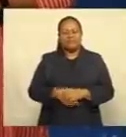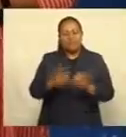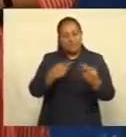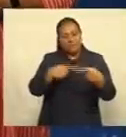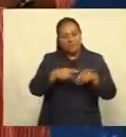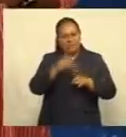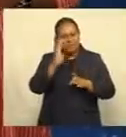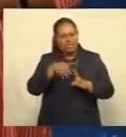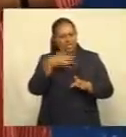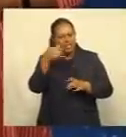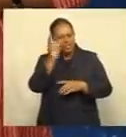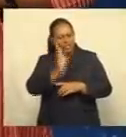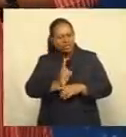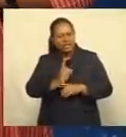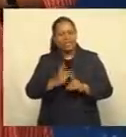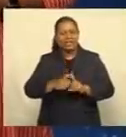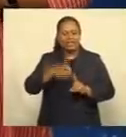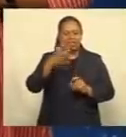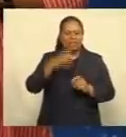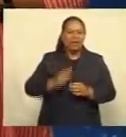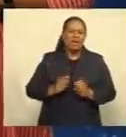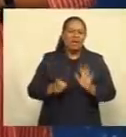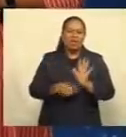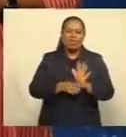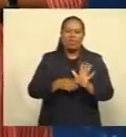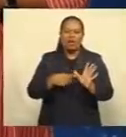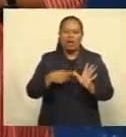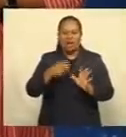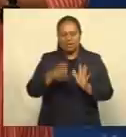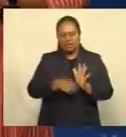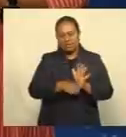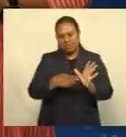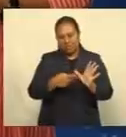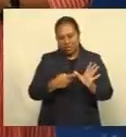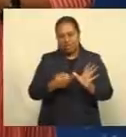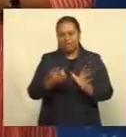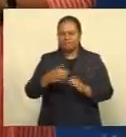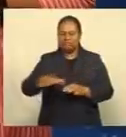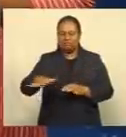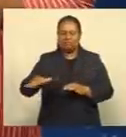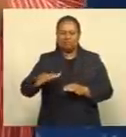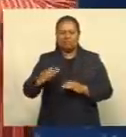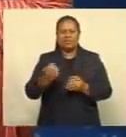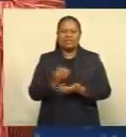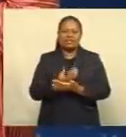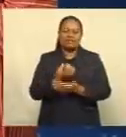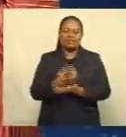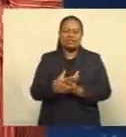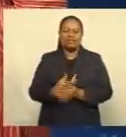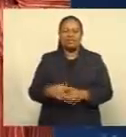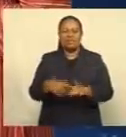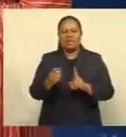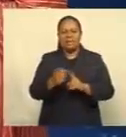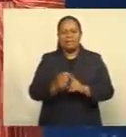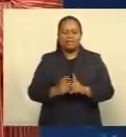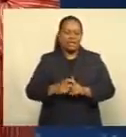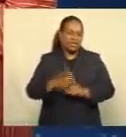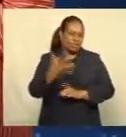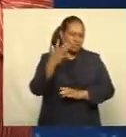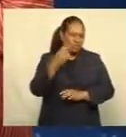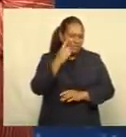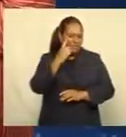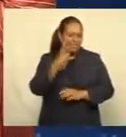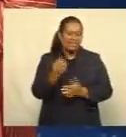out today is Peck Harbour, Raki Raki, and the hidden paradise of Fiji, Savu Savu. Peck Harbour and Savu Savu had